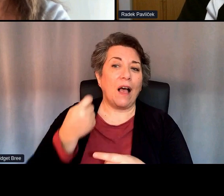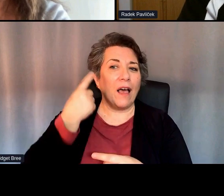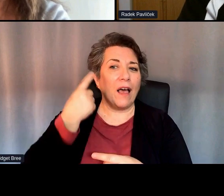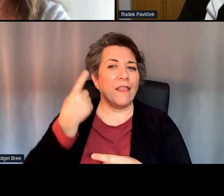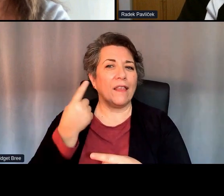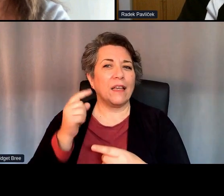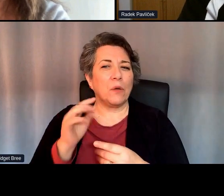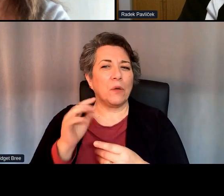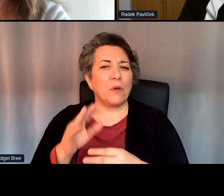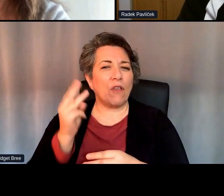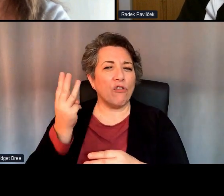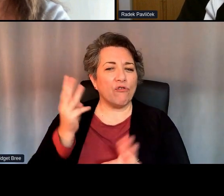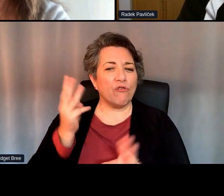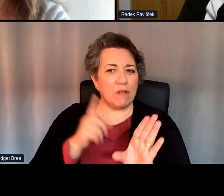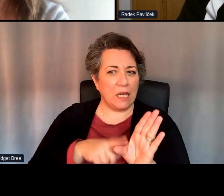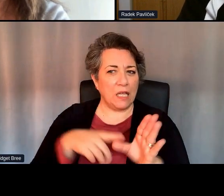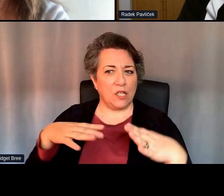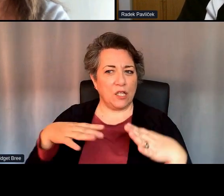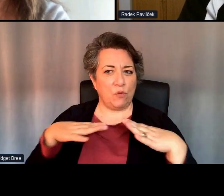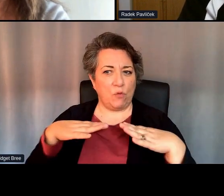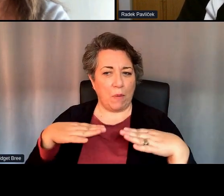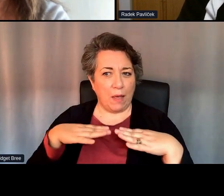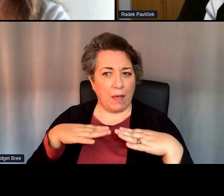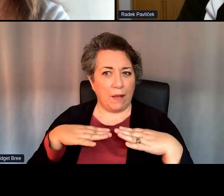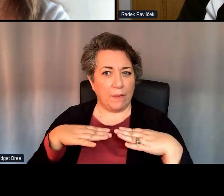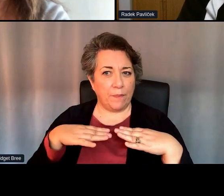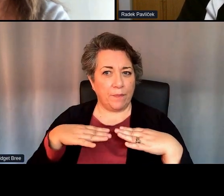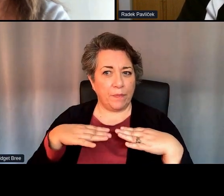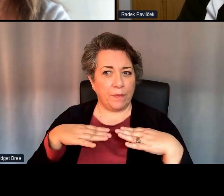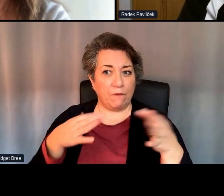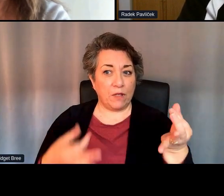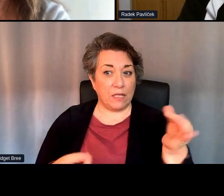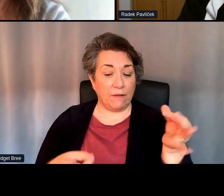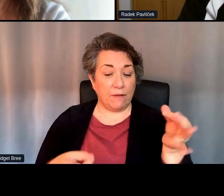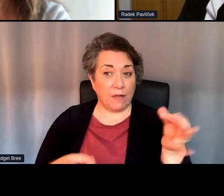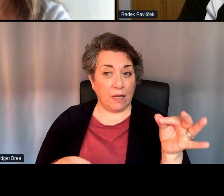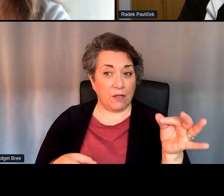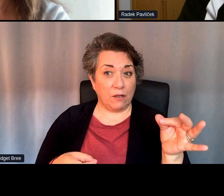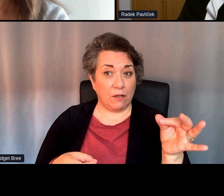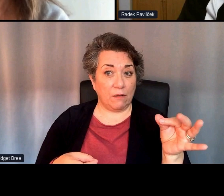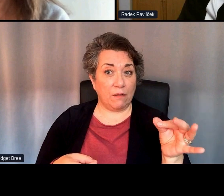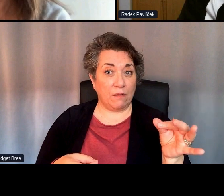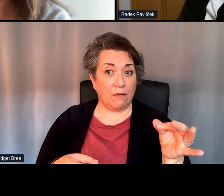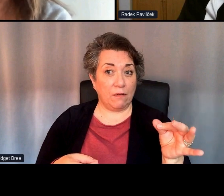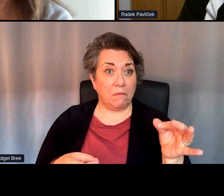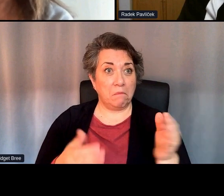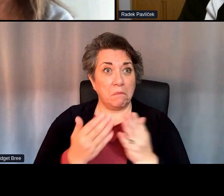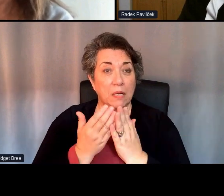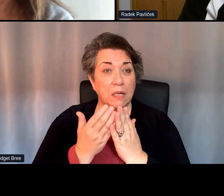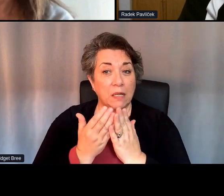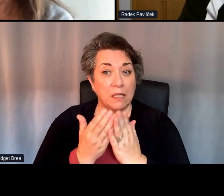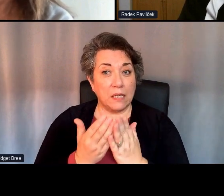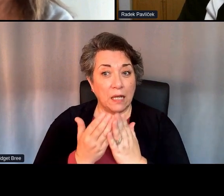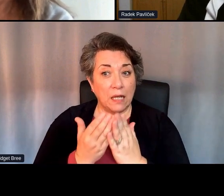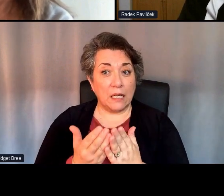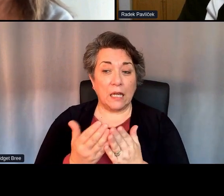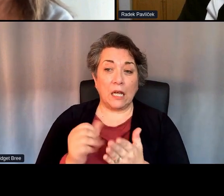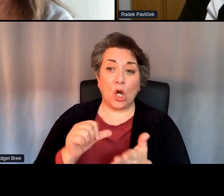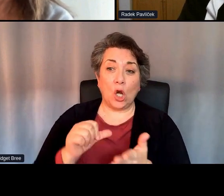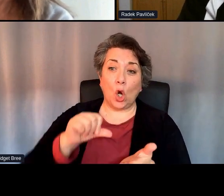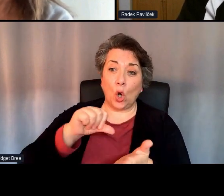3 years to prepare for the certification, with studying all materials